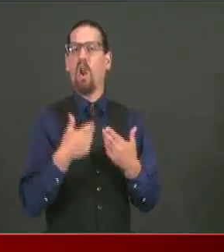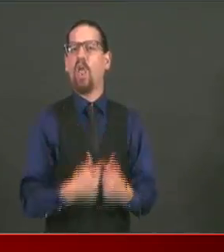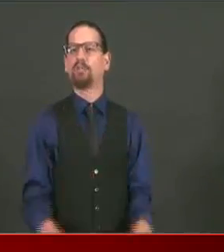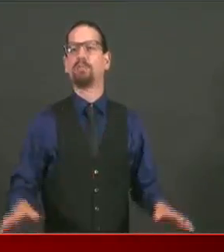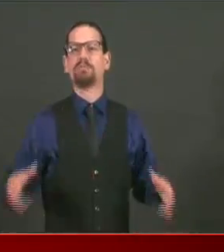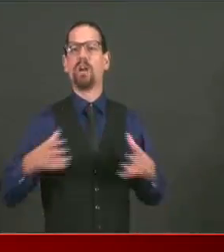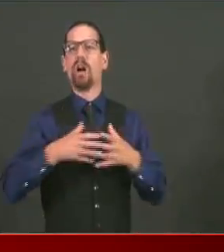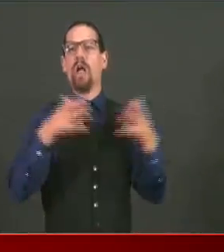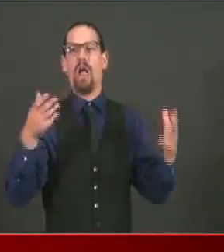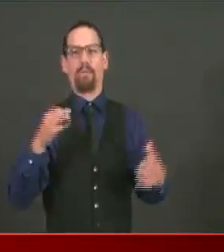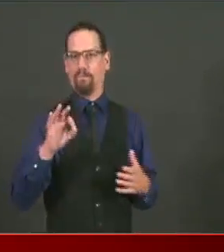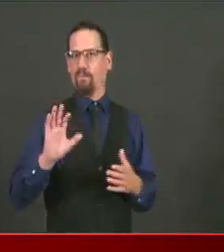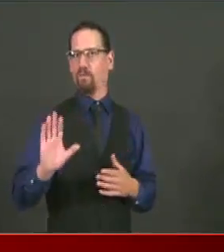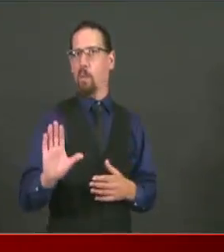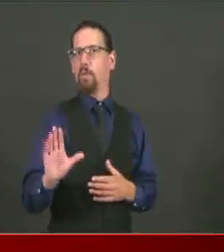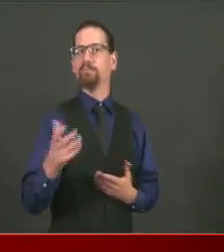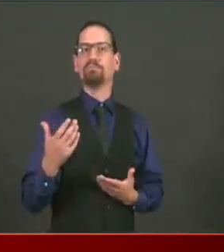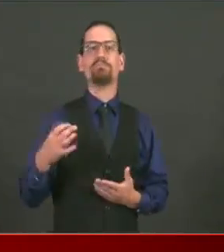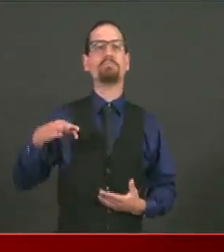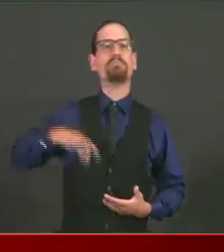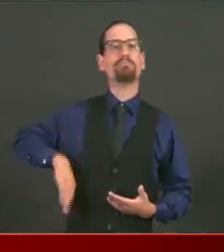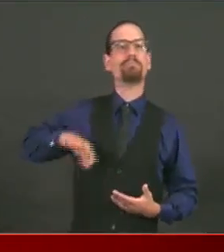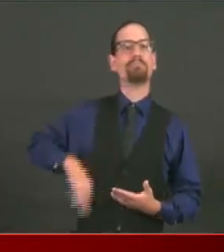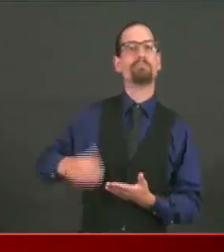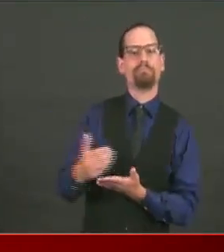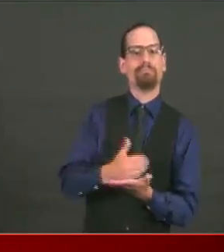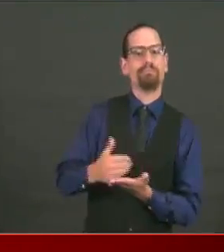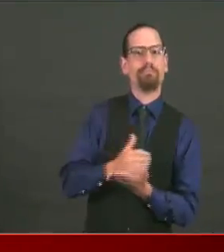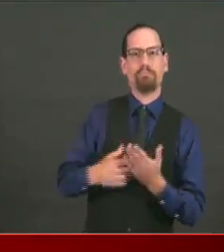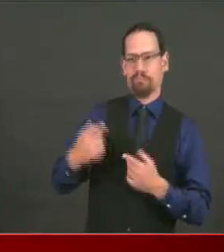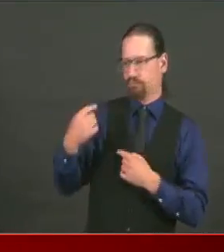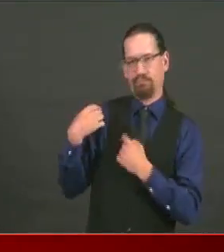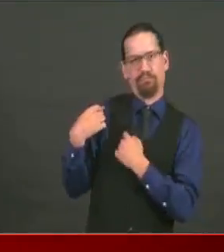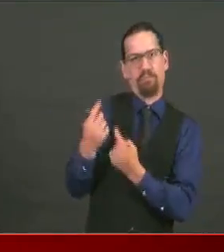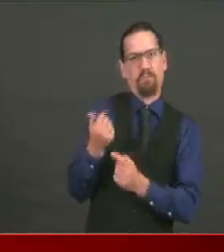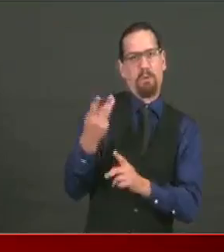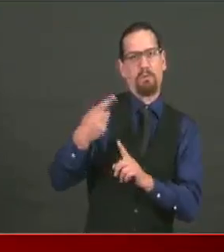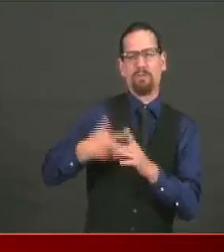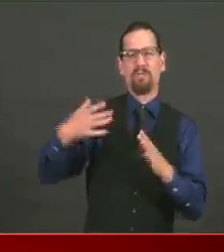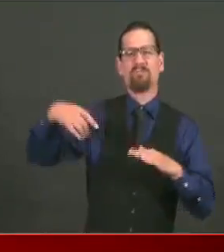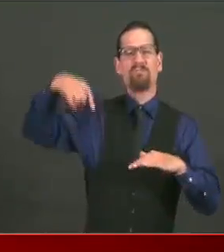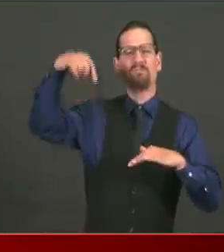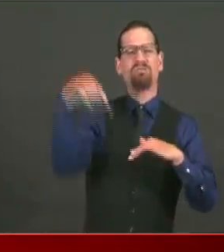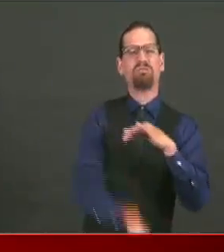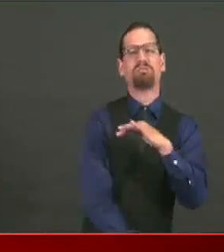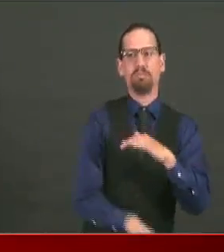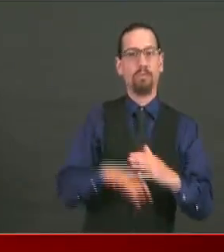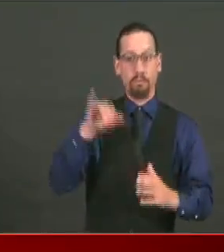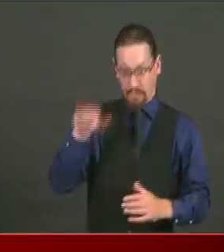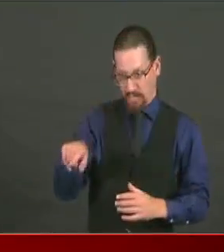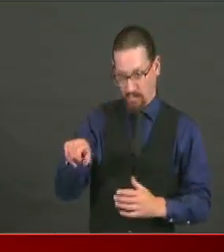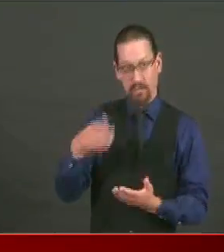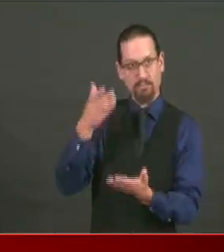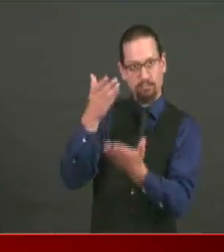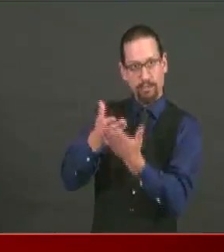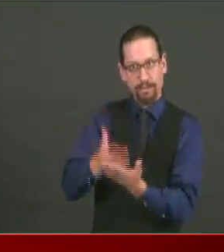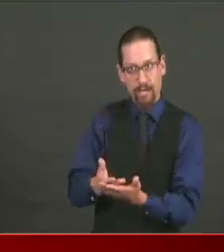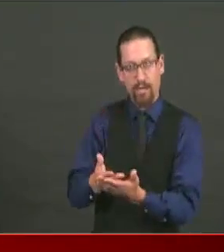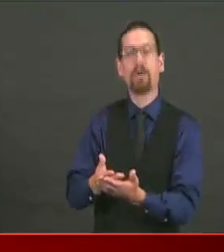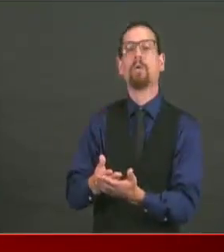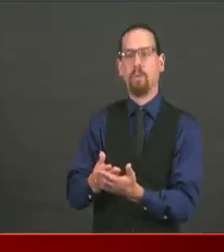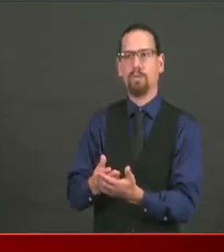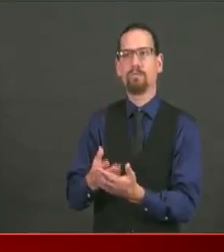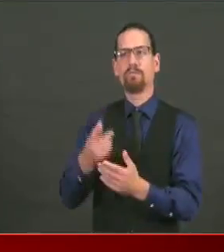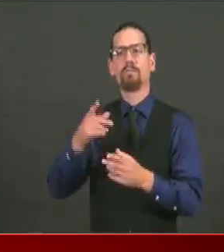portion of your revenue in the past few months. So you're going to have to show us that in the period of COVID, you've seen a